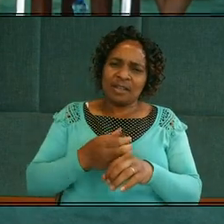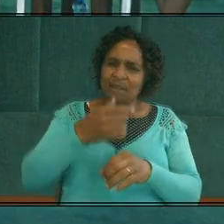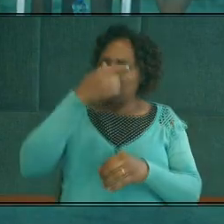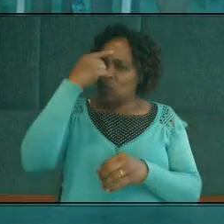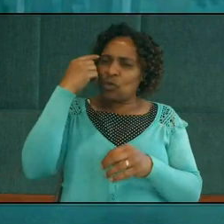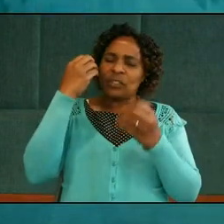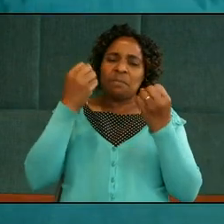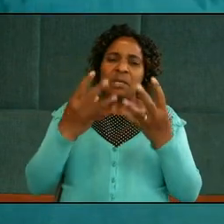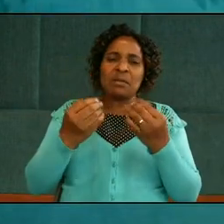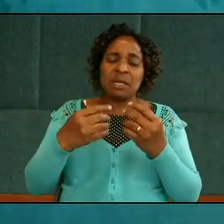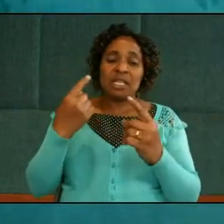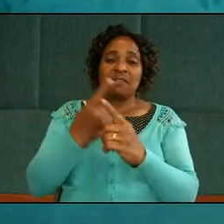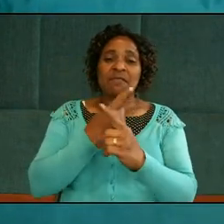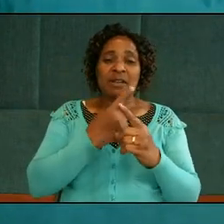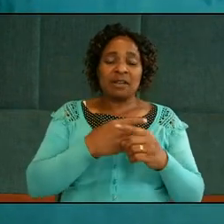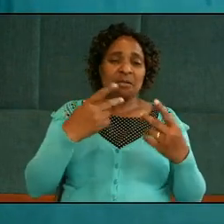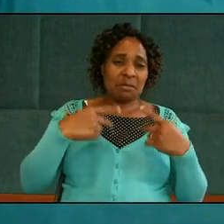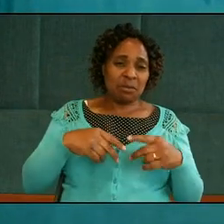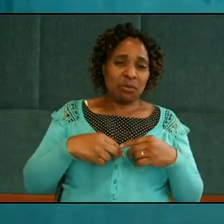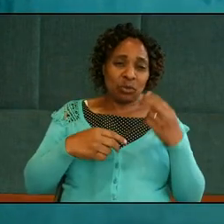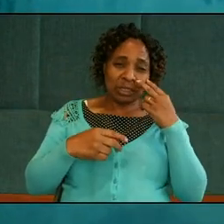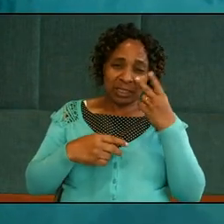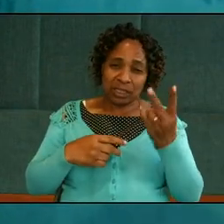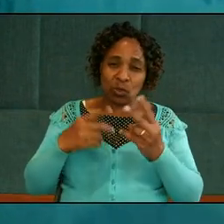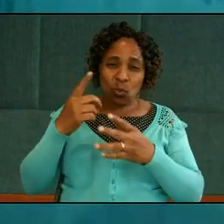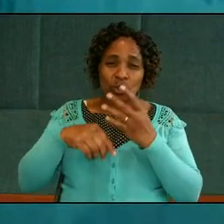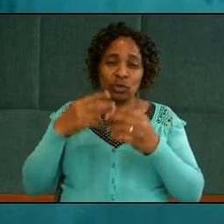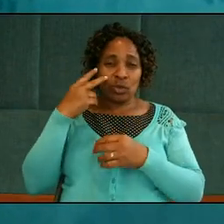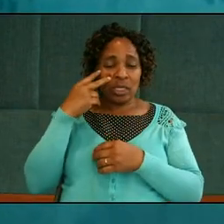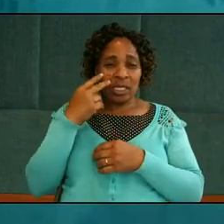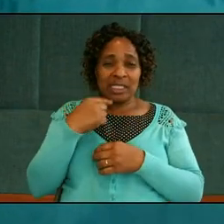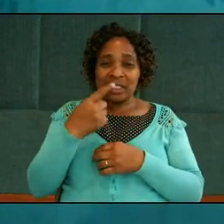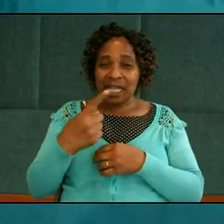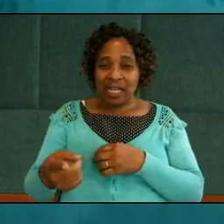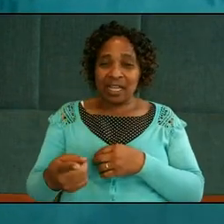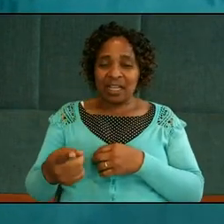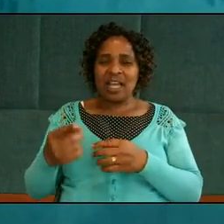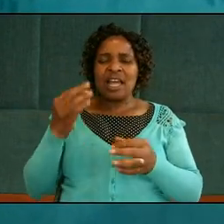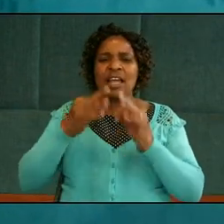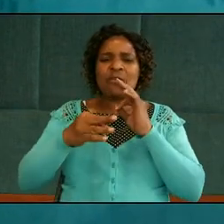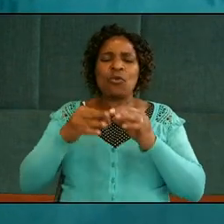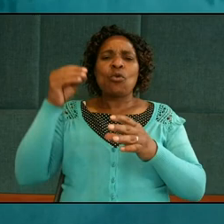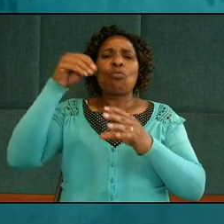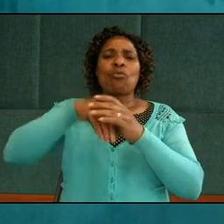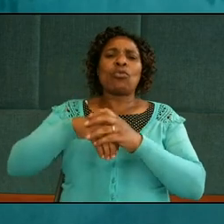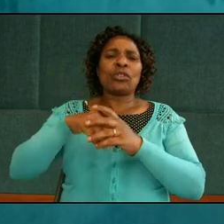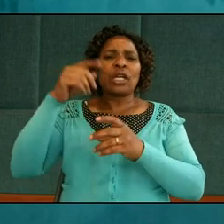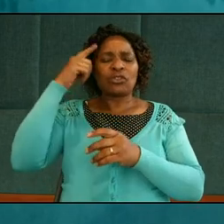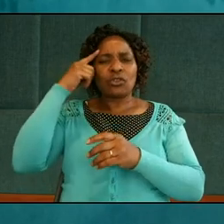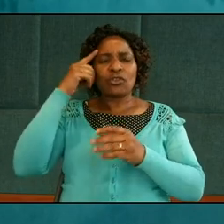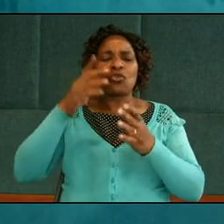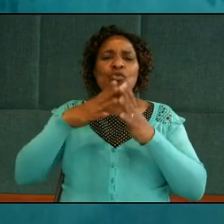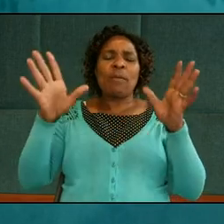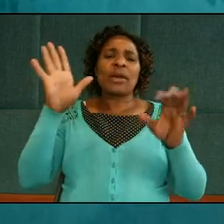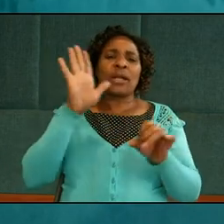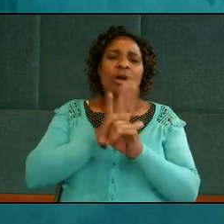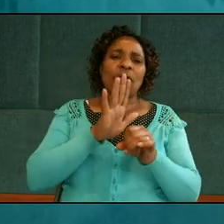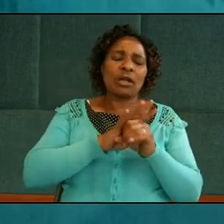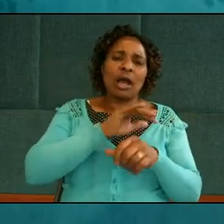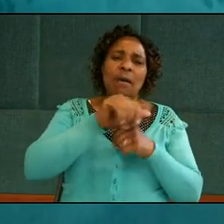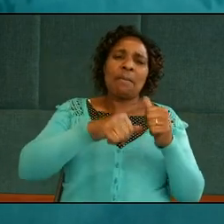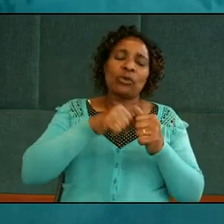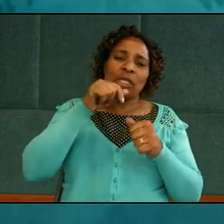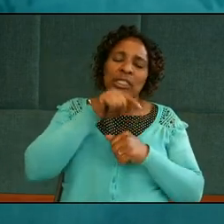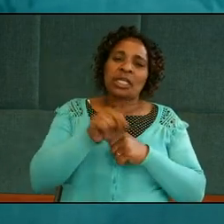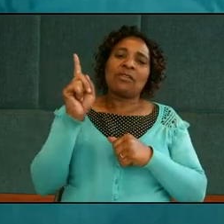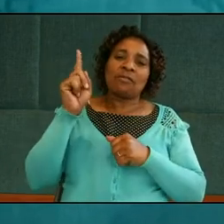very many different people who'll be seeing what you're saying. And when you put out your thoughts, you open up a lot about yourself on